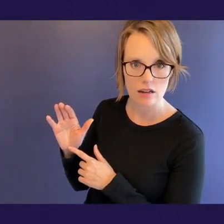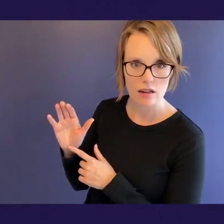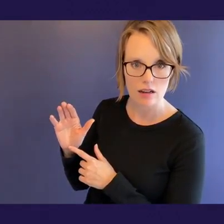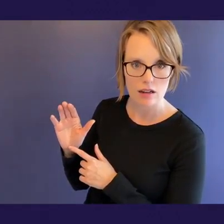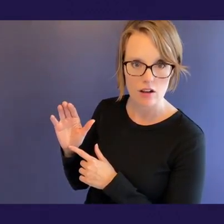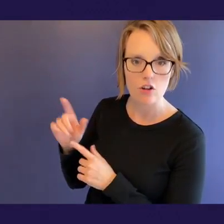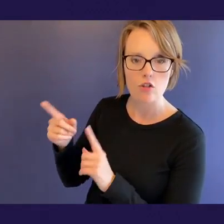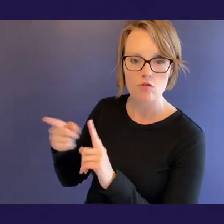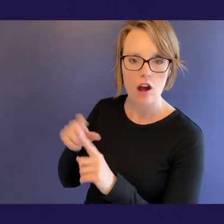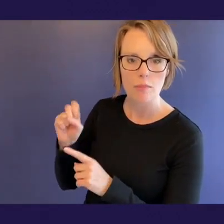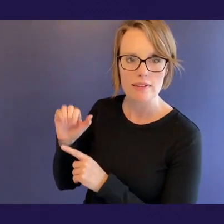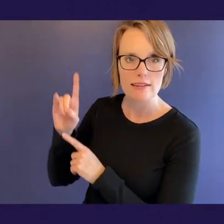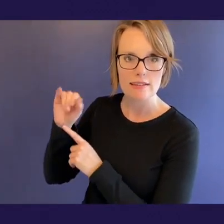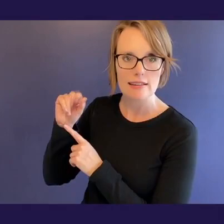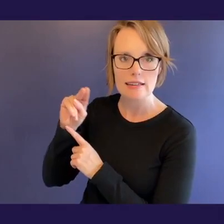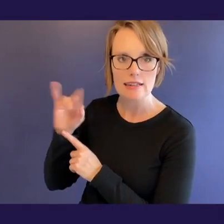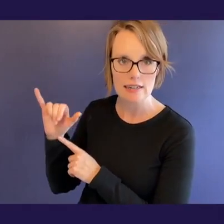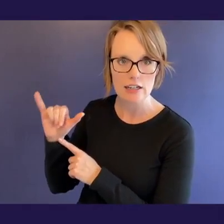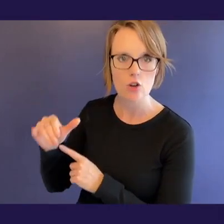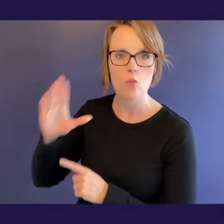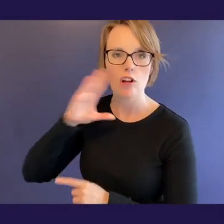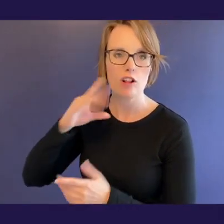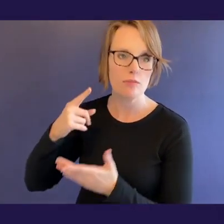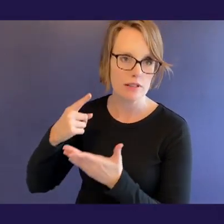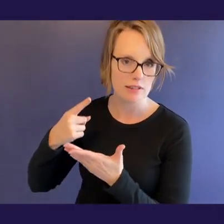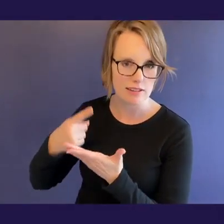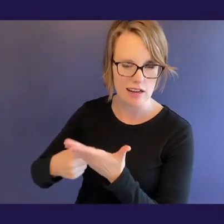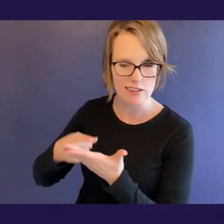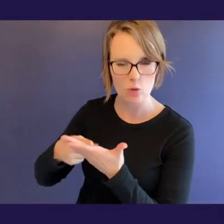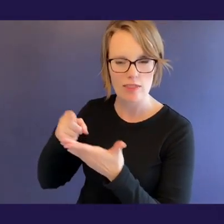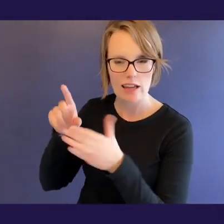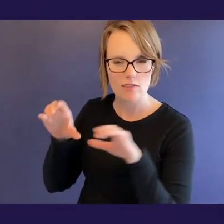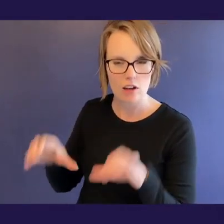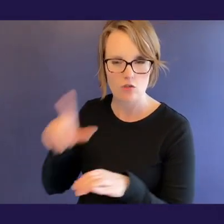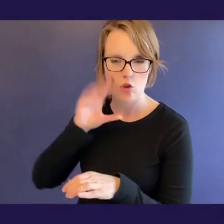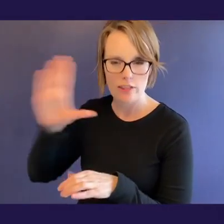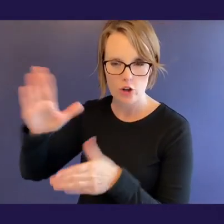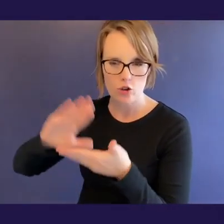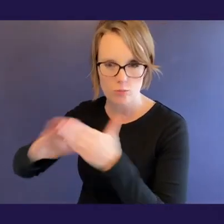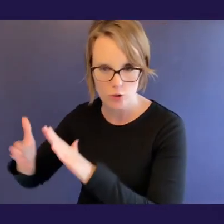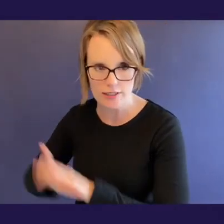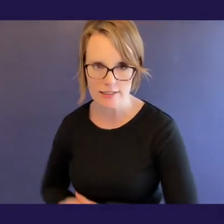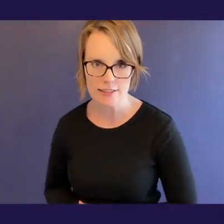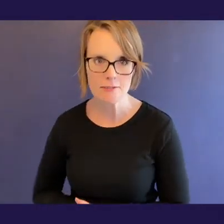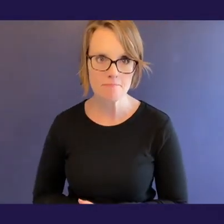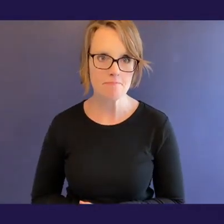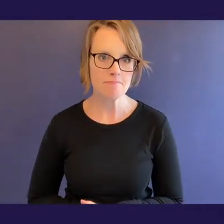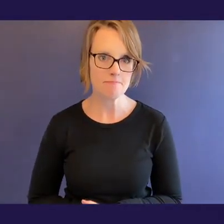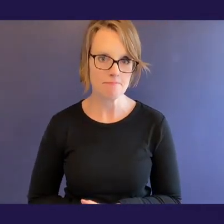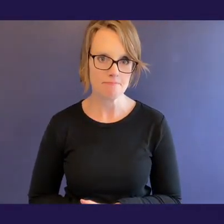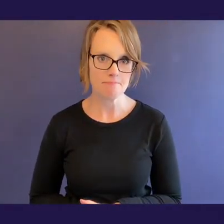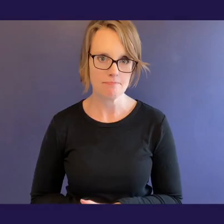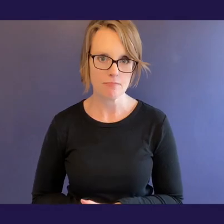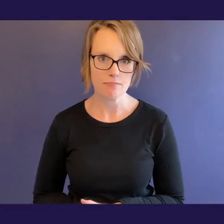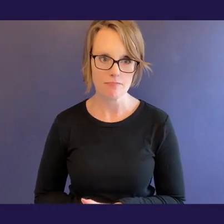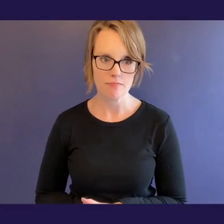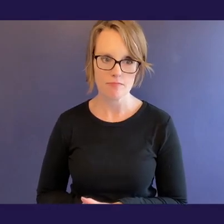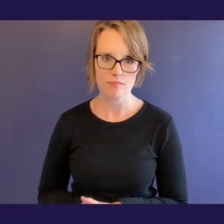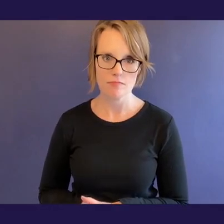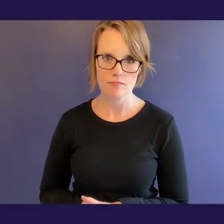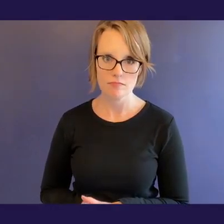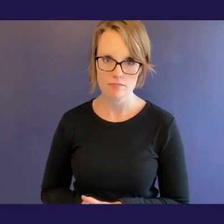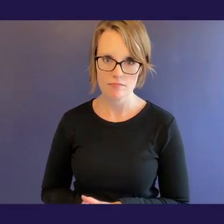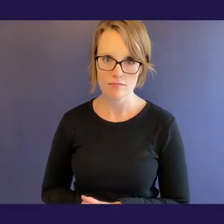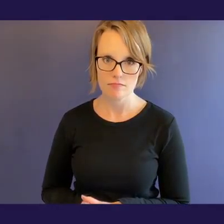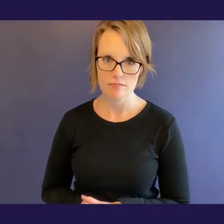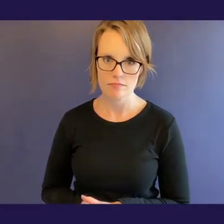and design targeted interventions. And with that, we would ask panelists to be